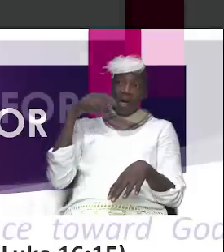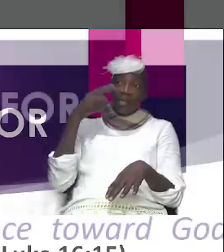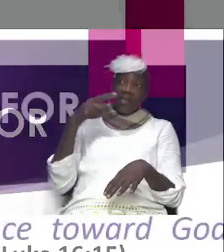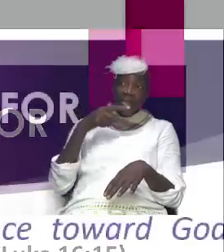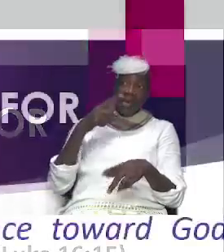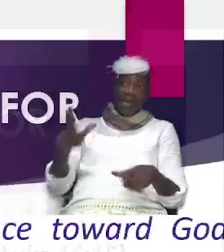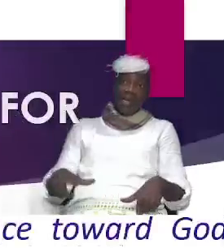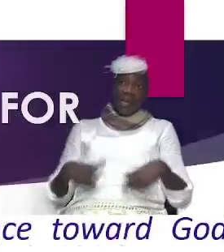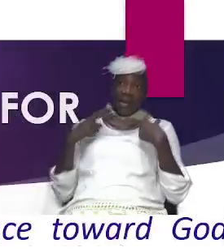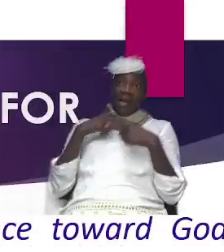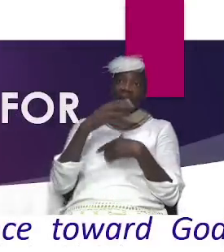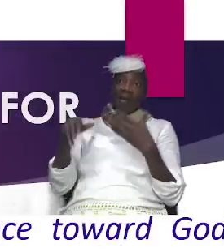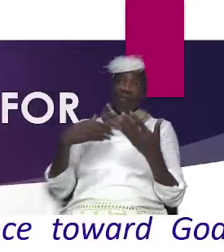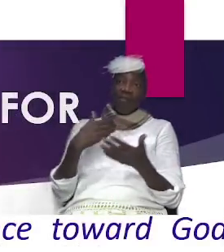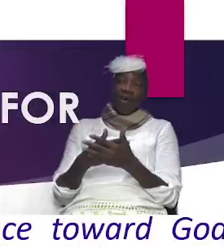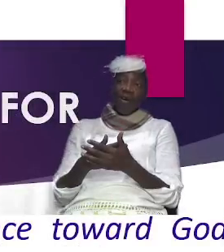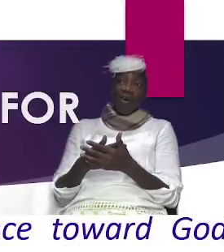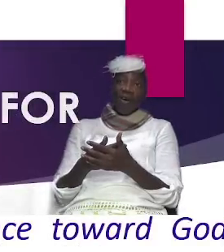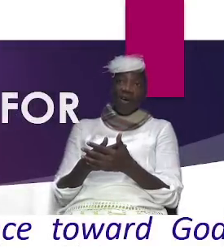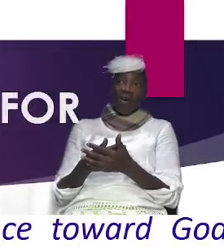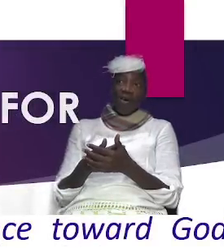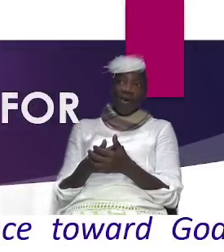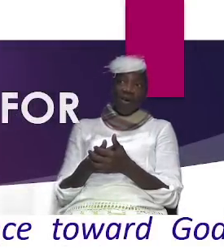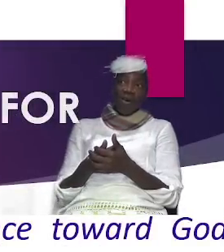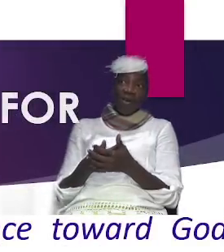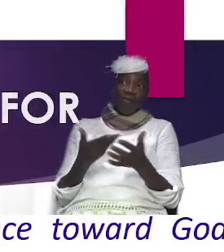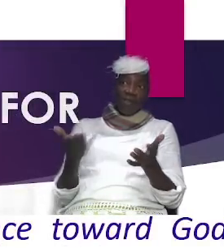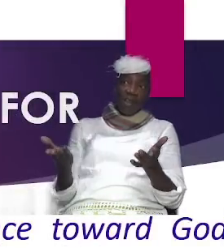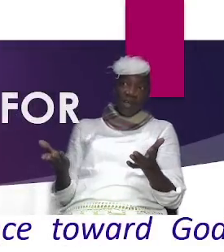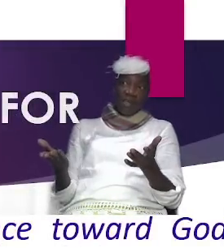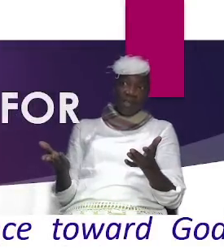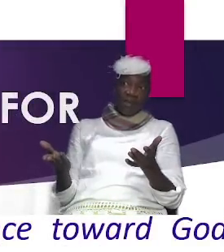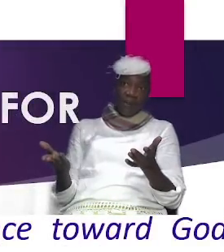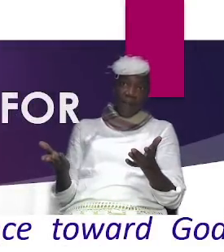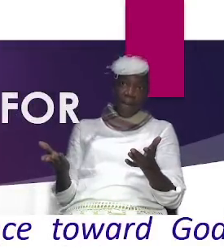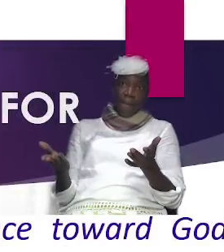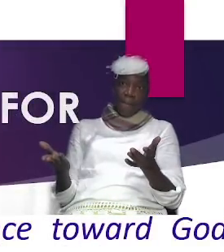that, in the light of all of that,